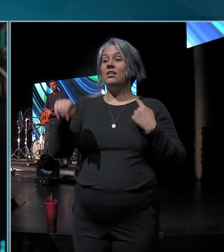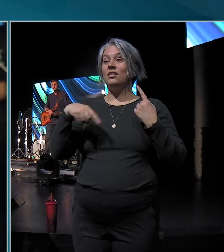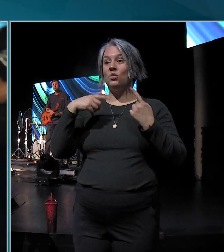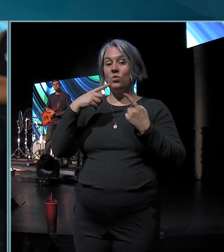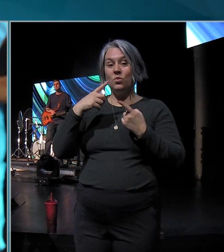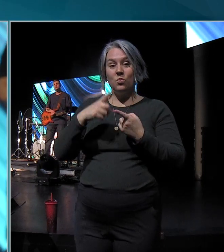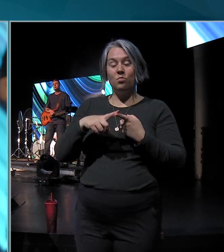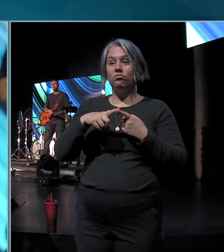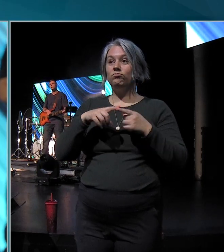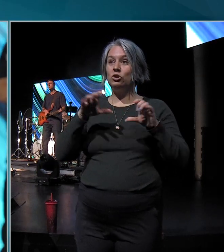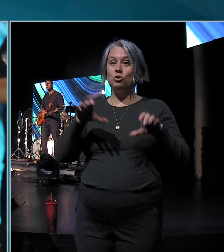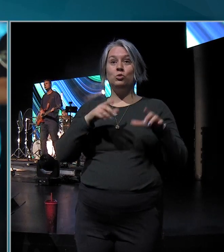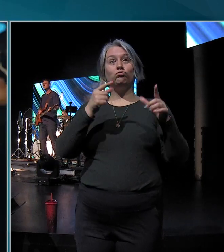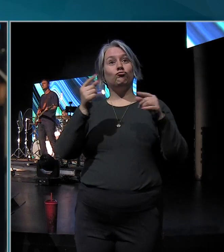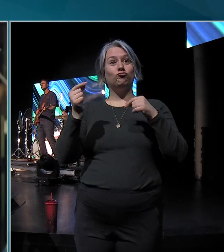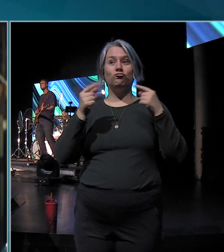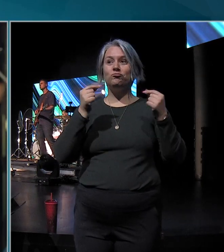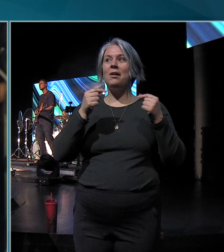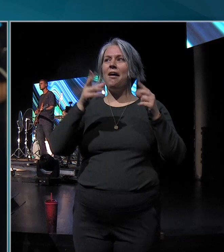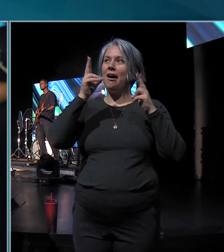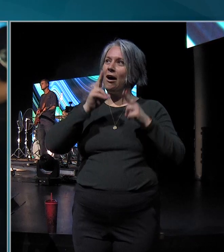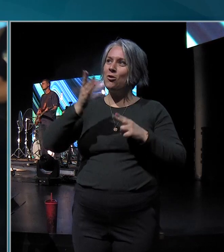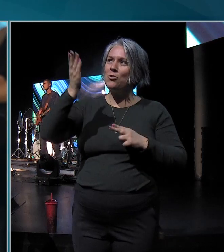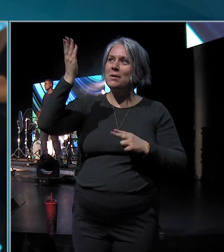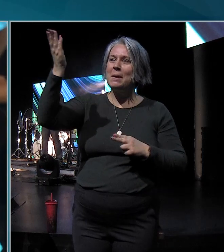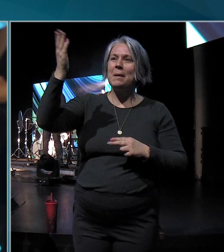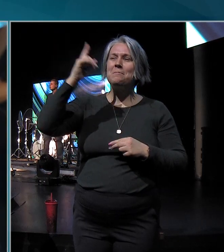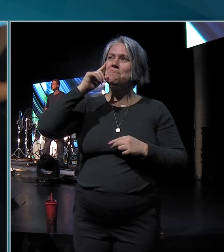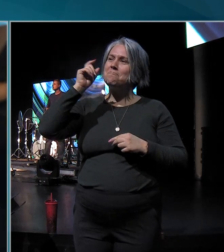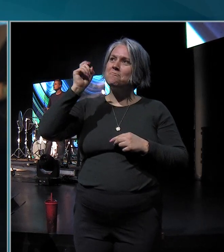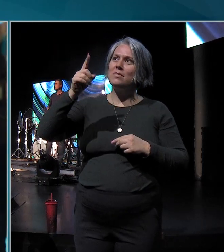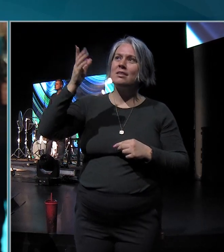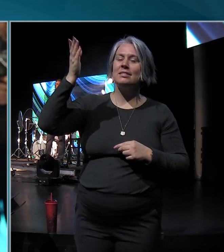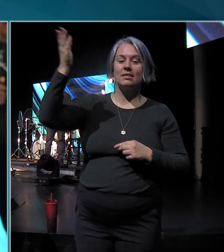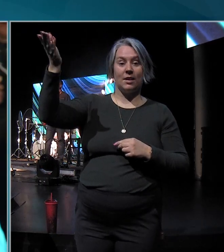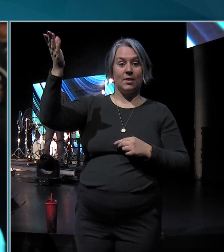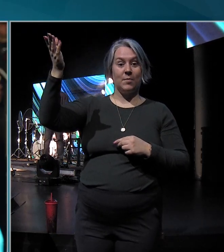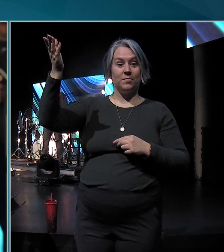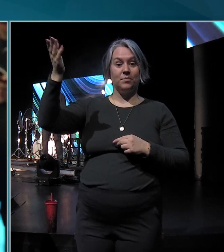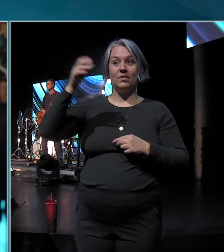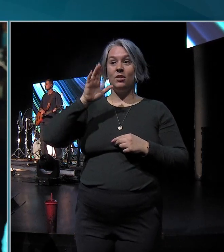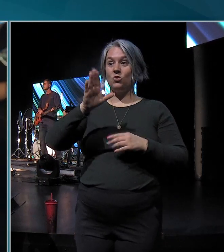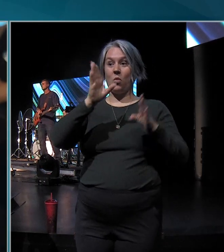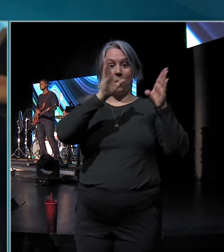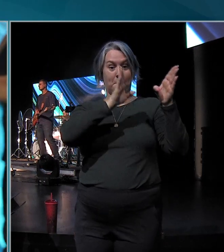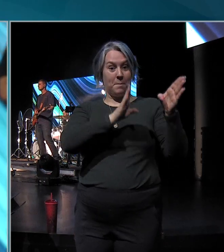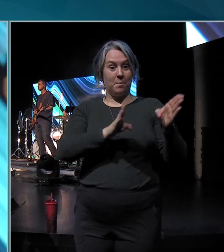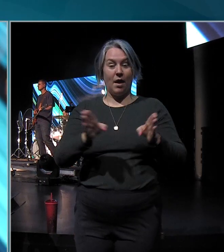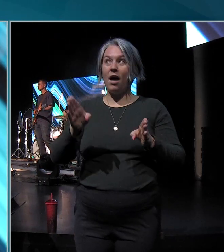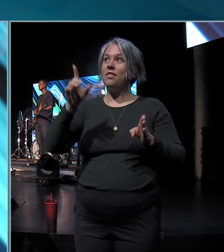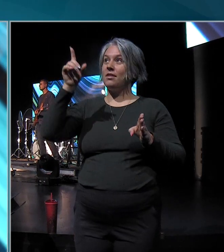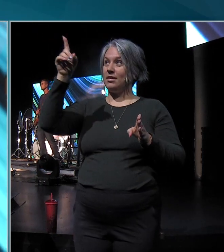ways acknowledge him, and he will make your path straight.